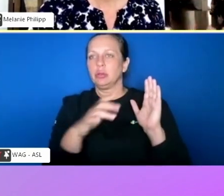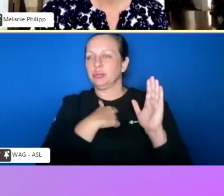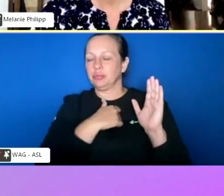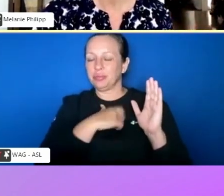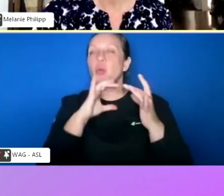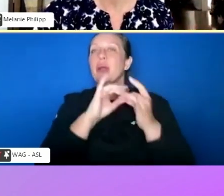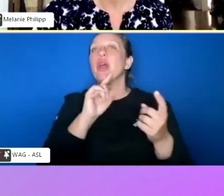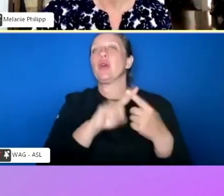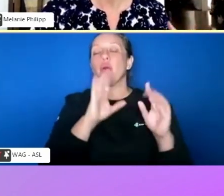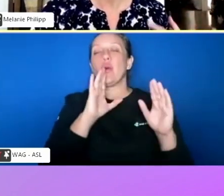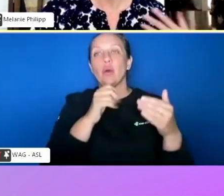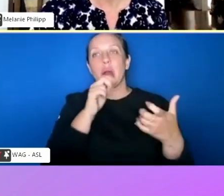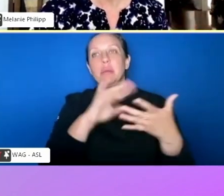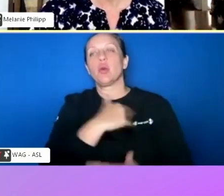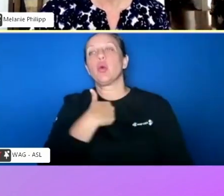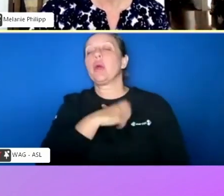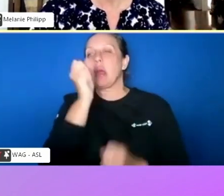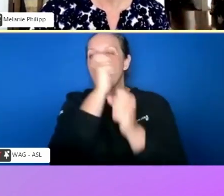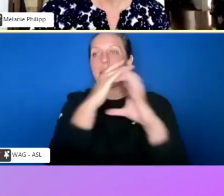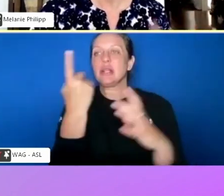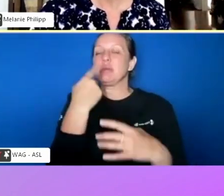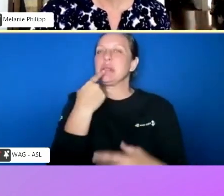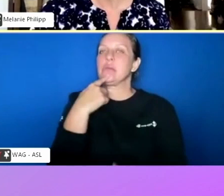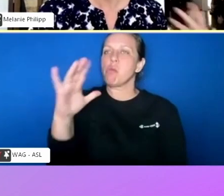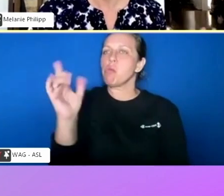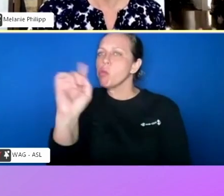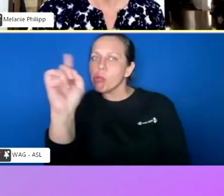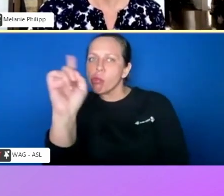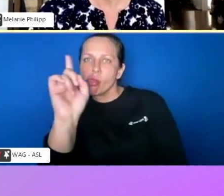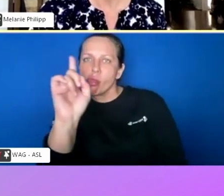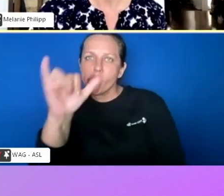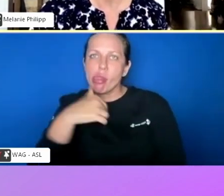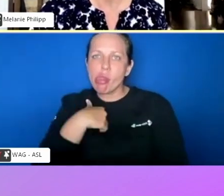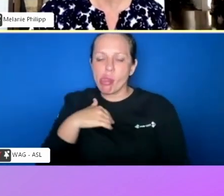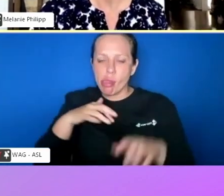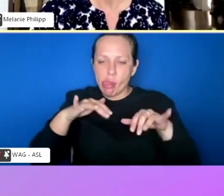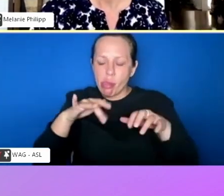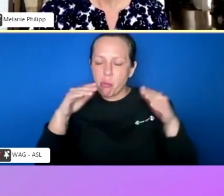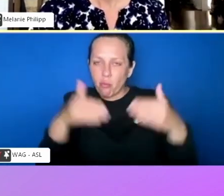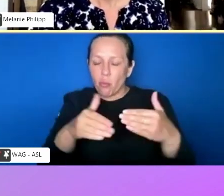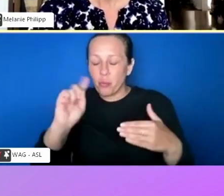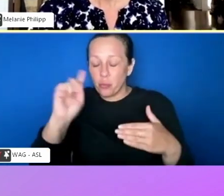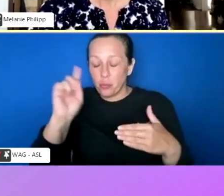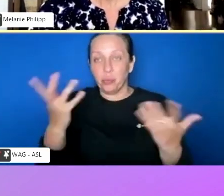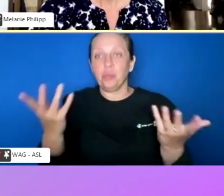related to focus not obscured, we can imagine somebody saying, where in the world is my keyboard focused?